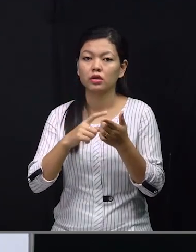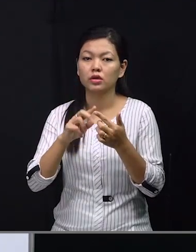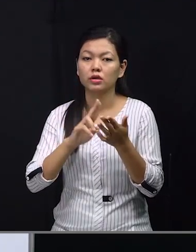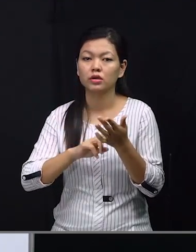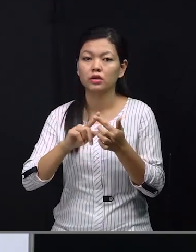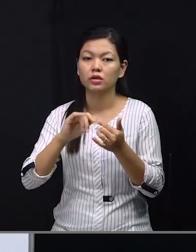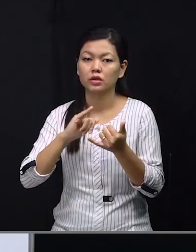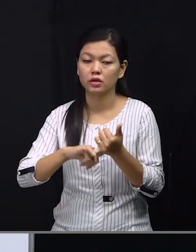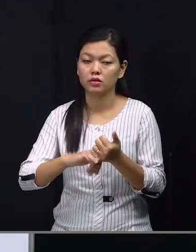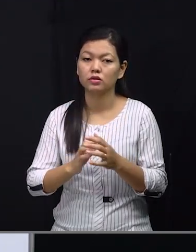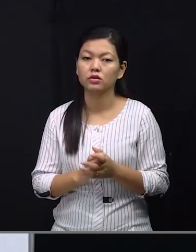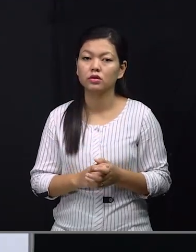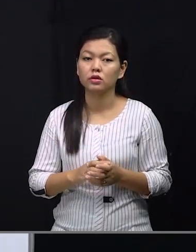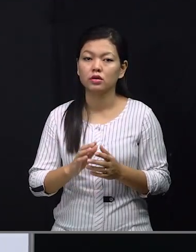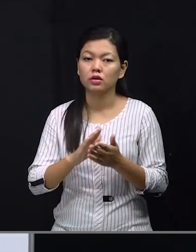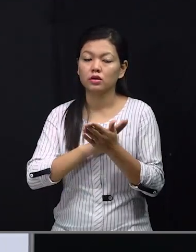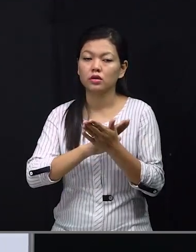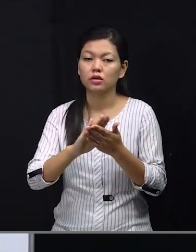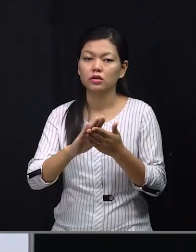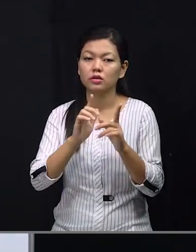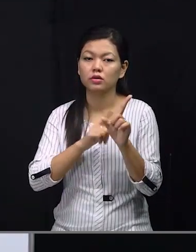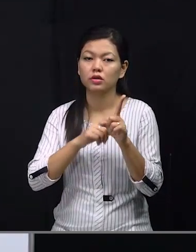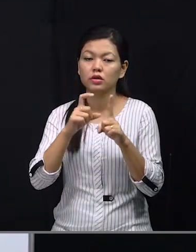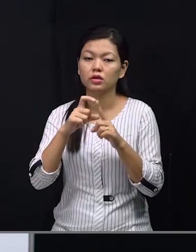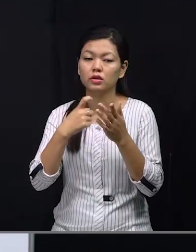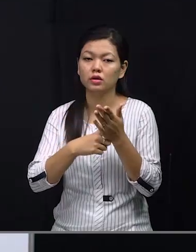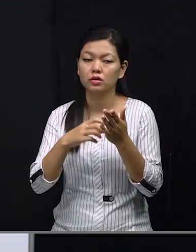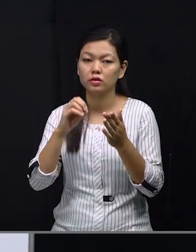hydrocarbons and the other method is from amines.